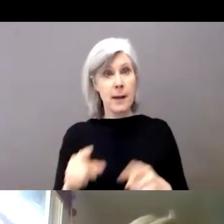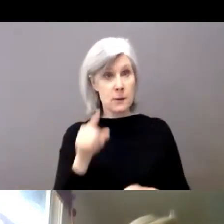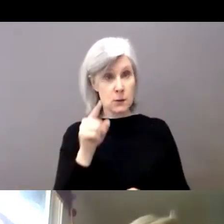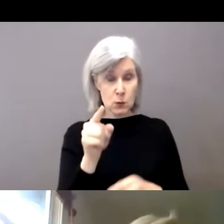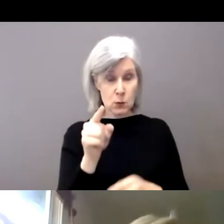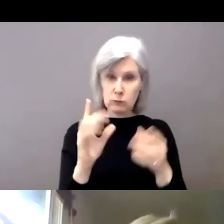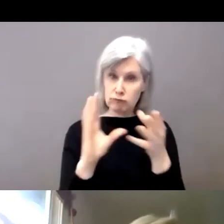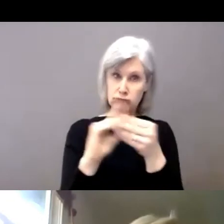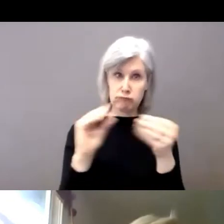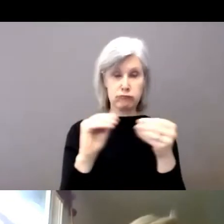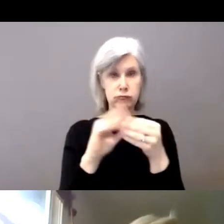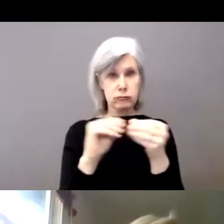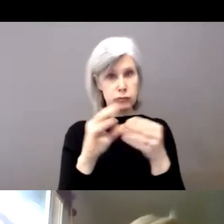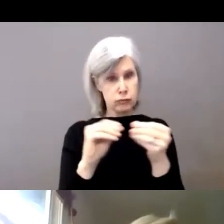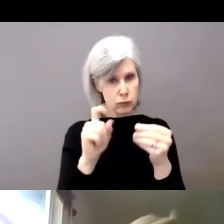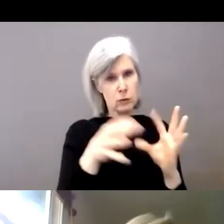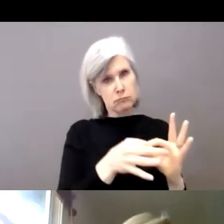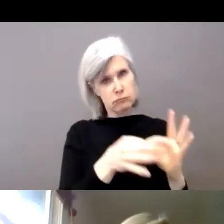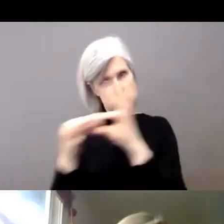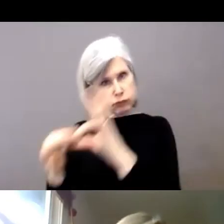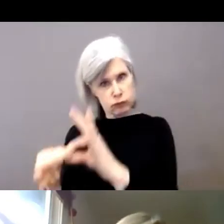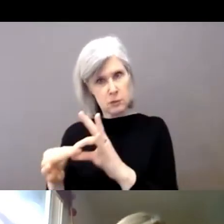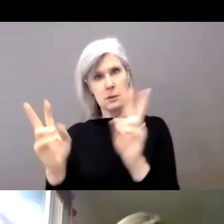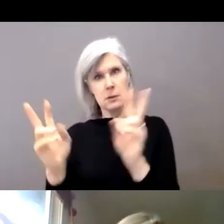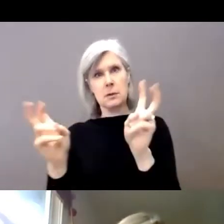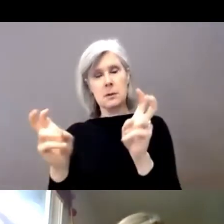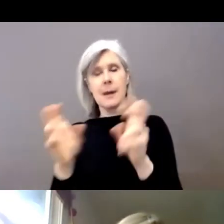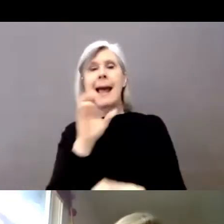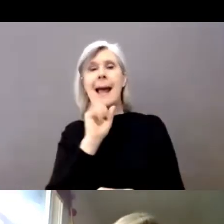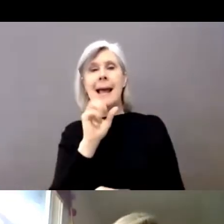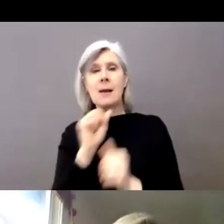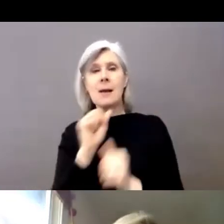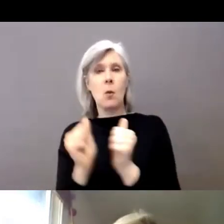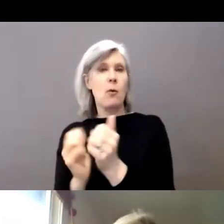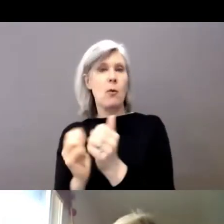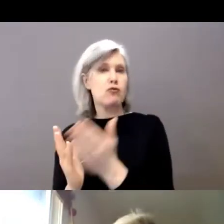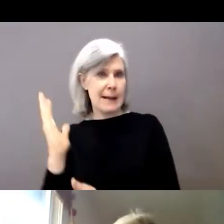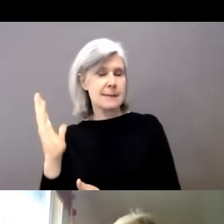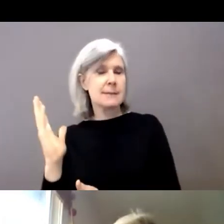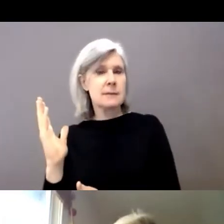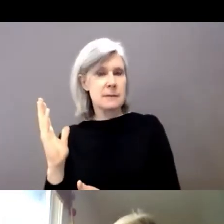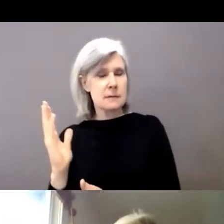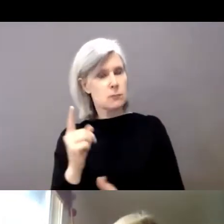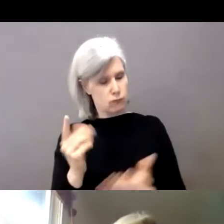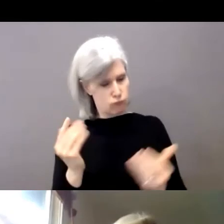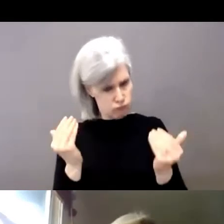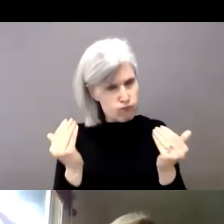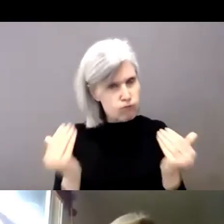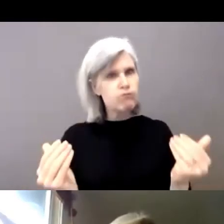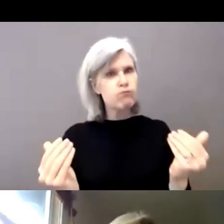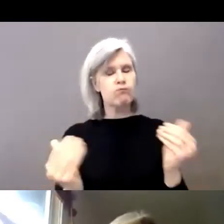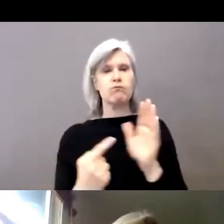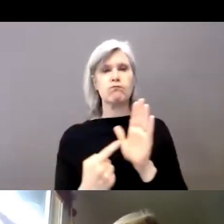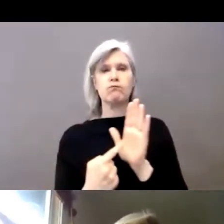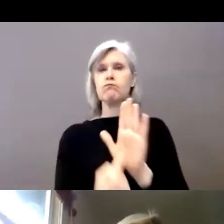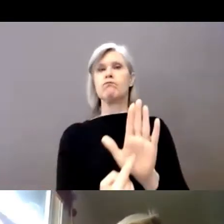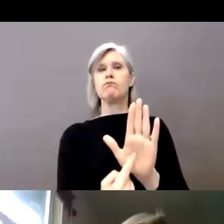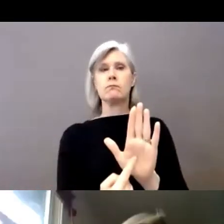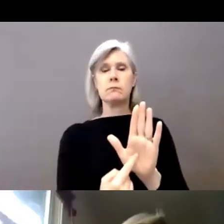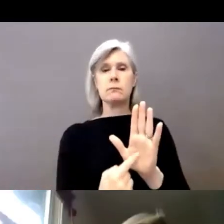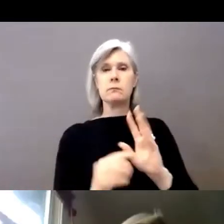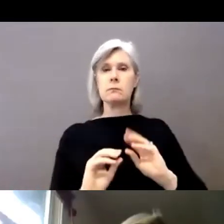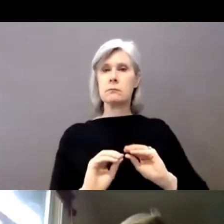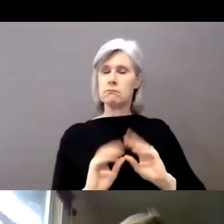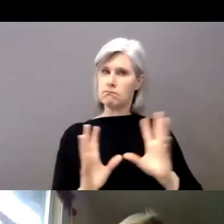very visible in terms of supporting this particular movement about rights for older people. Start